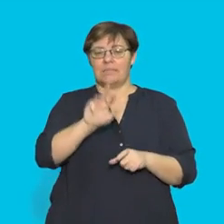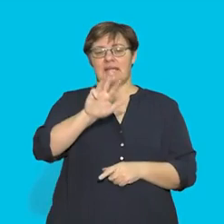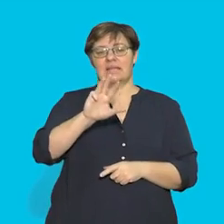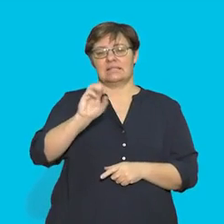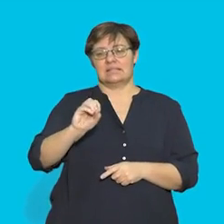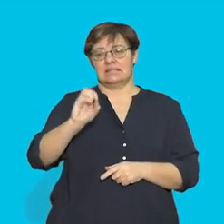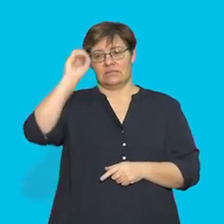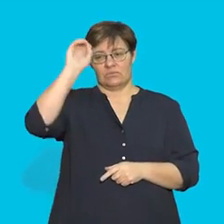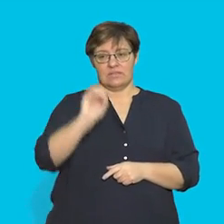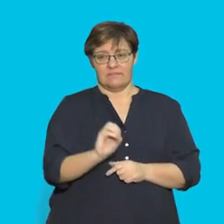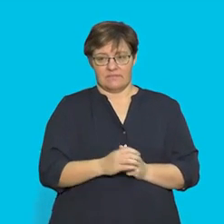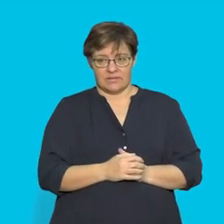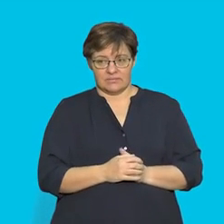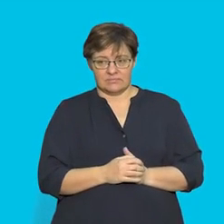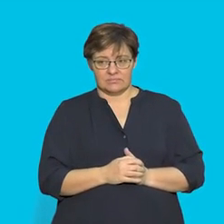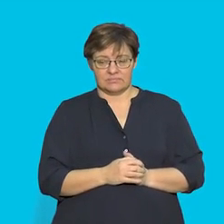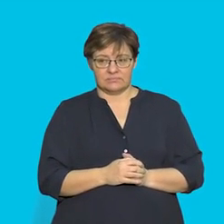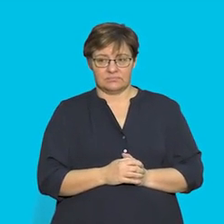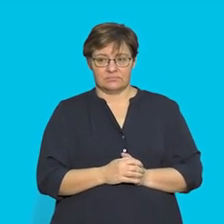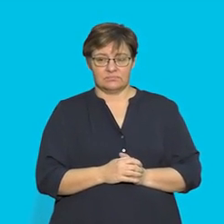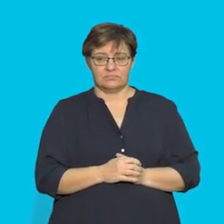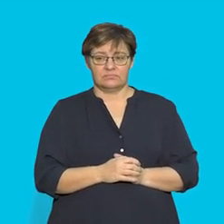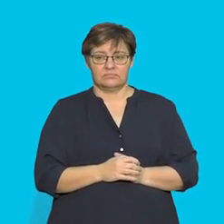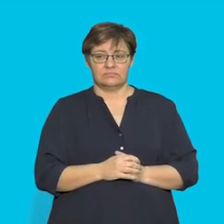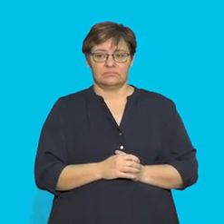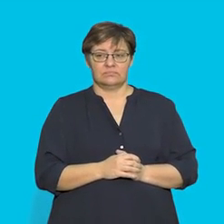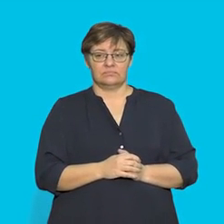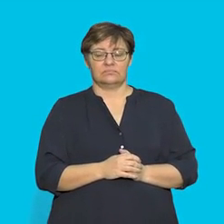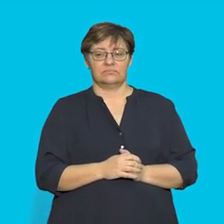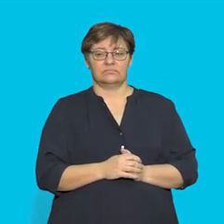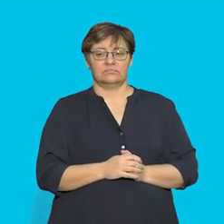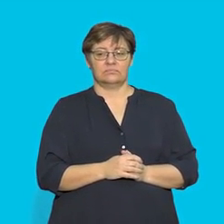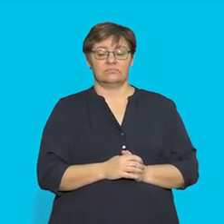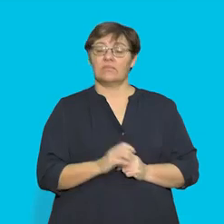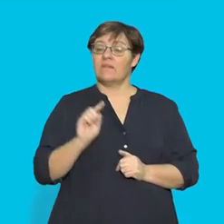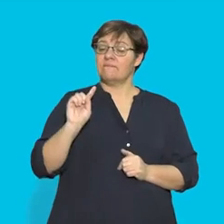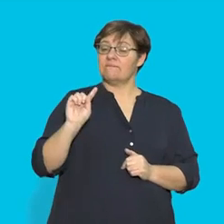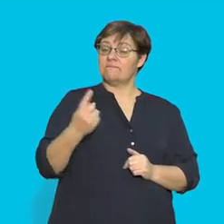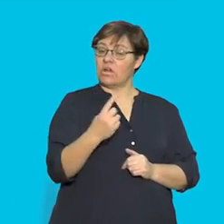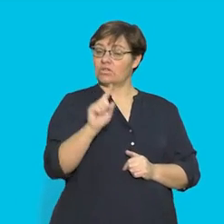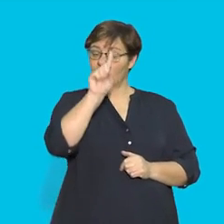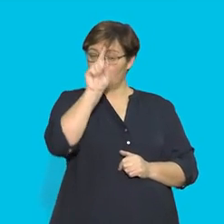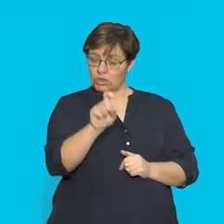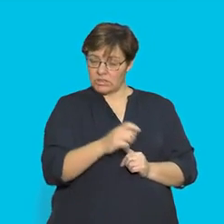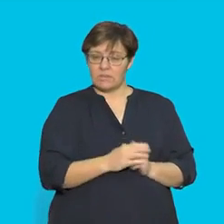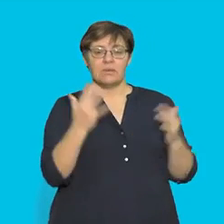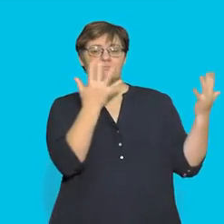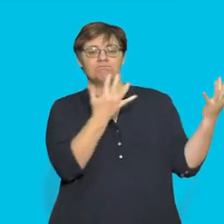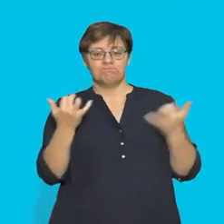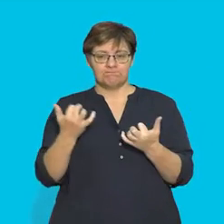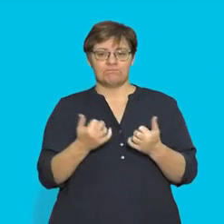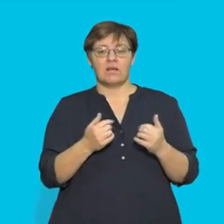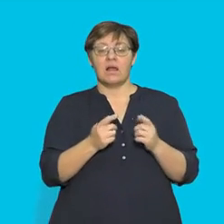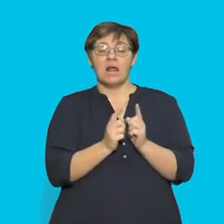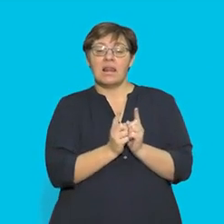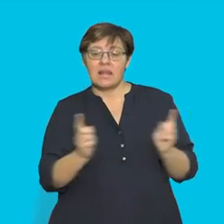it will be also 90 degrees. Okay, and we'll discuss that a little further when we're doing the second question. The first question they ask